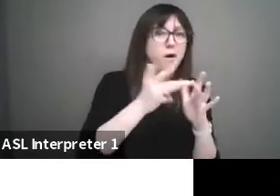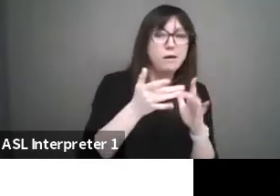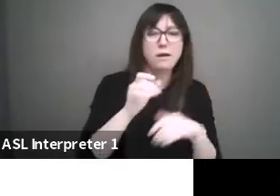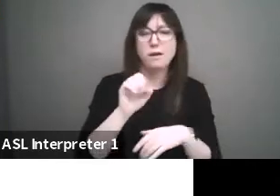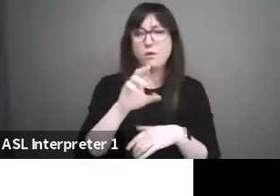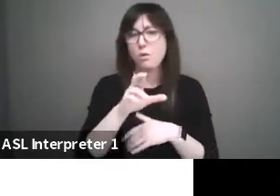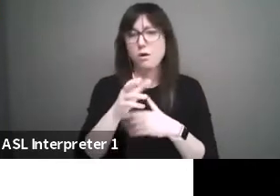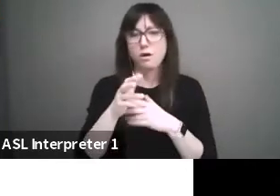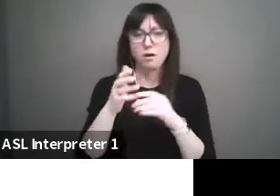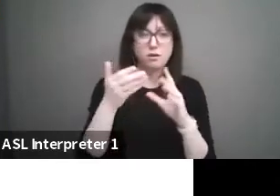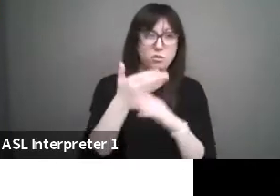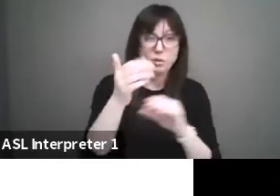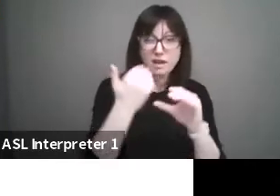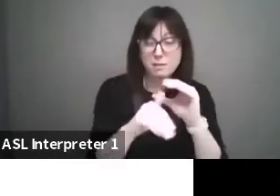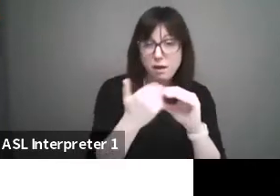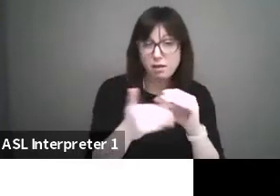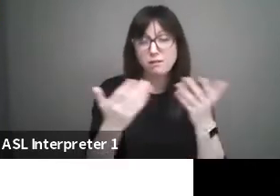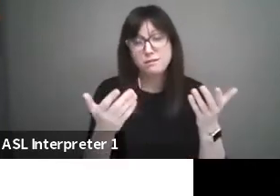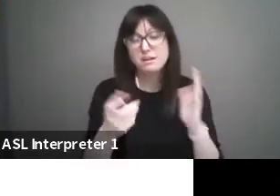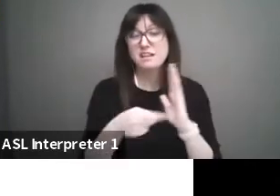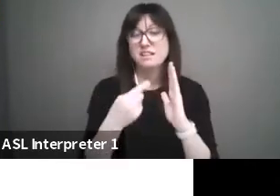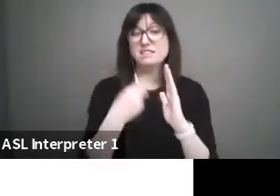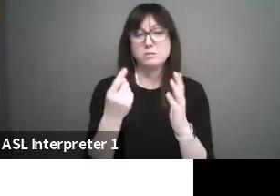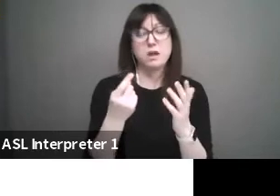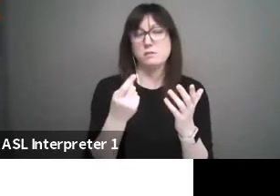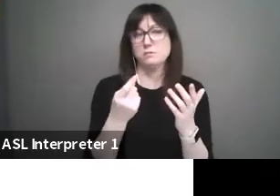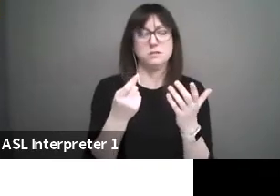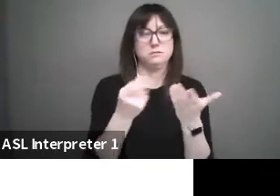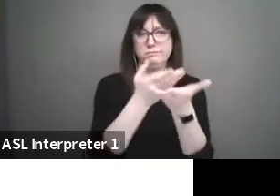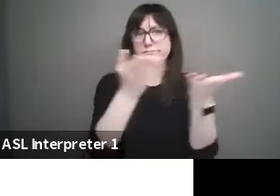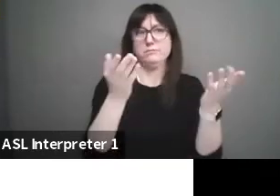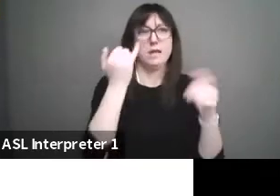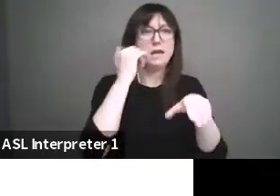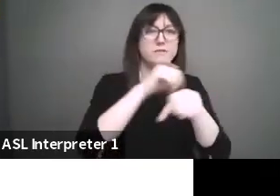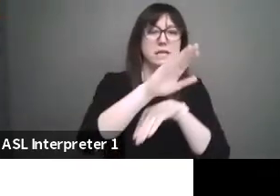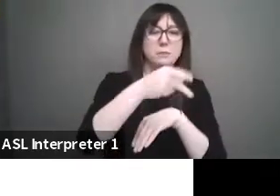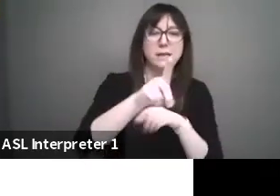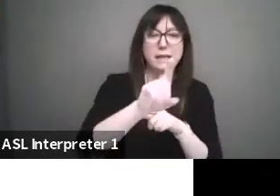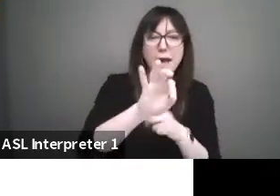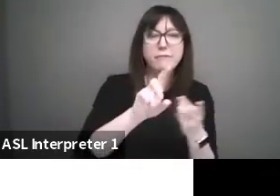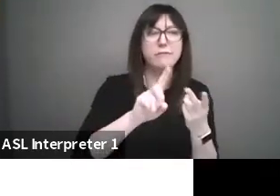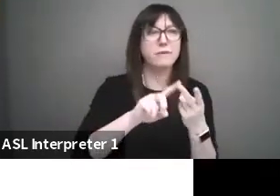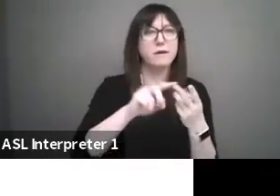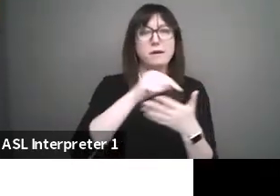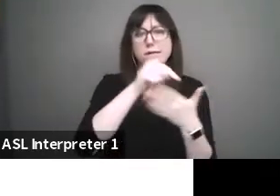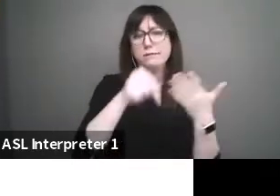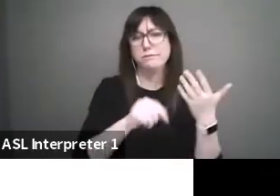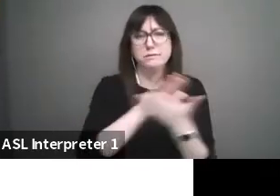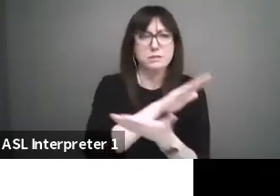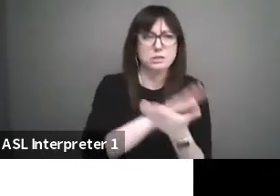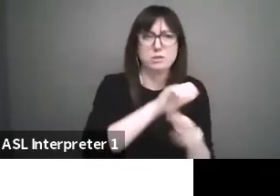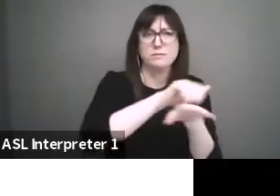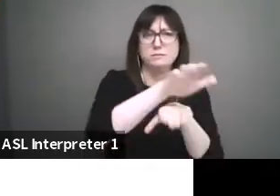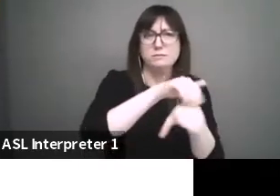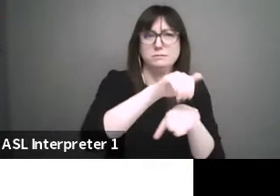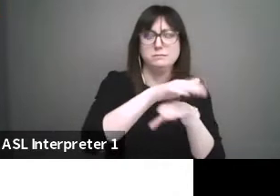through email, your deals can actually get lost if we're sending PDFs, documents, and focusing on